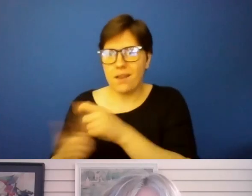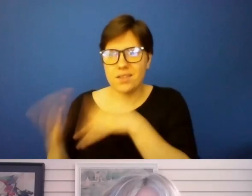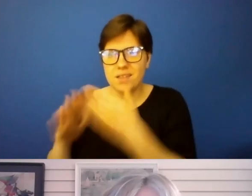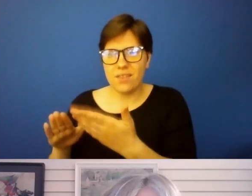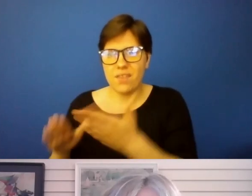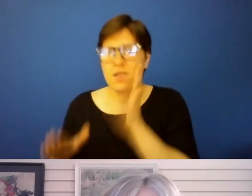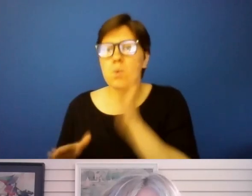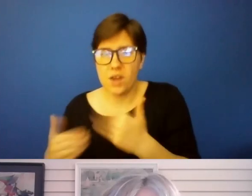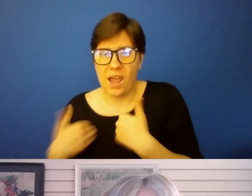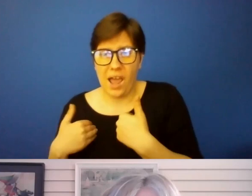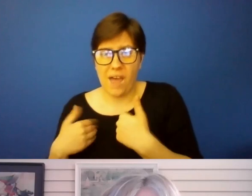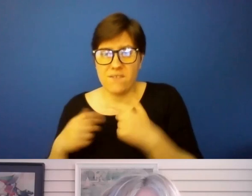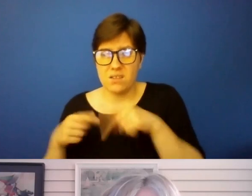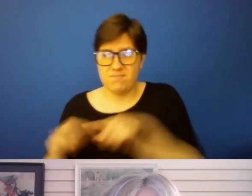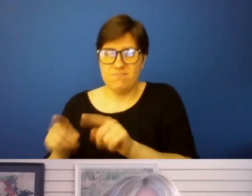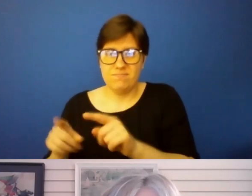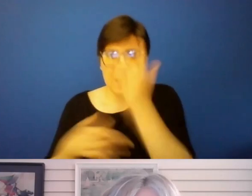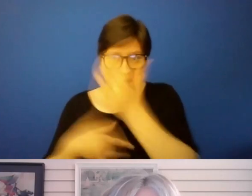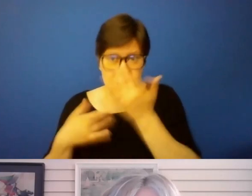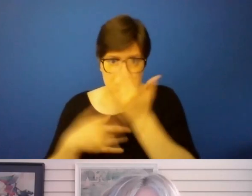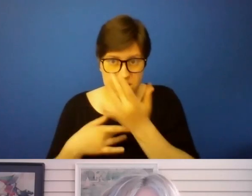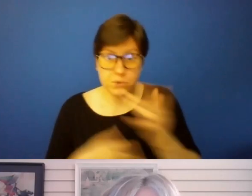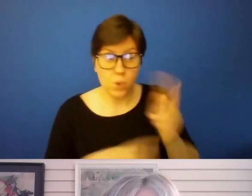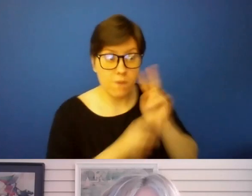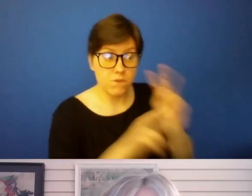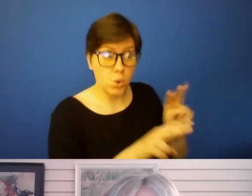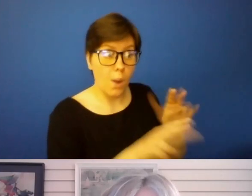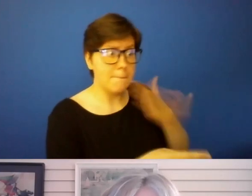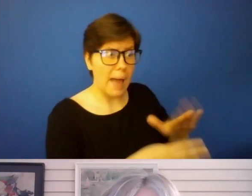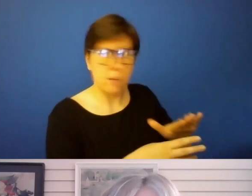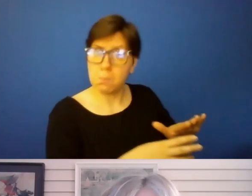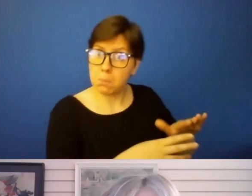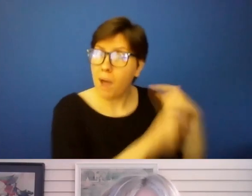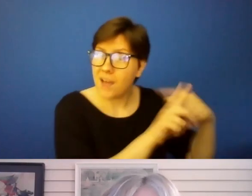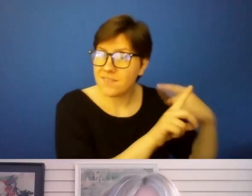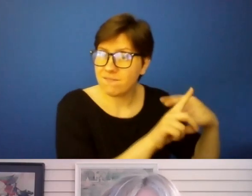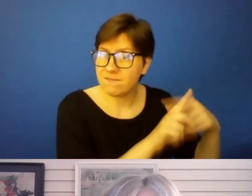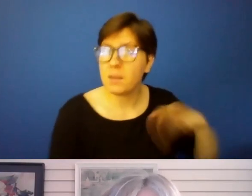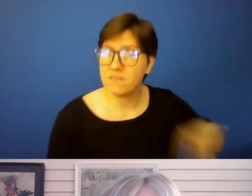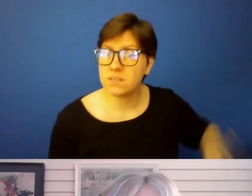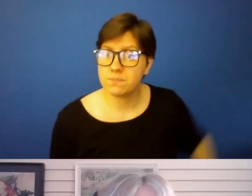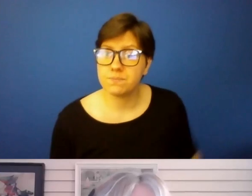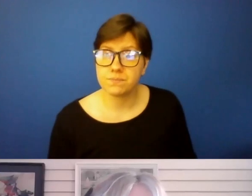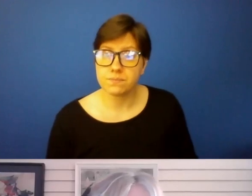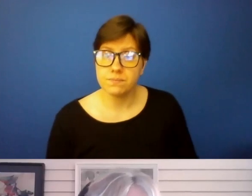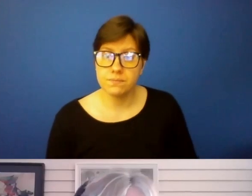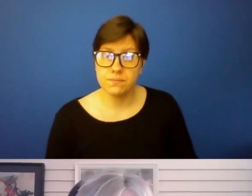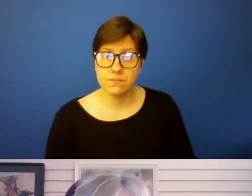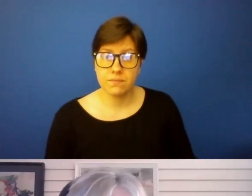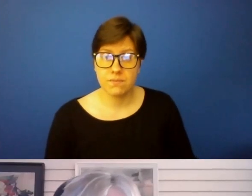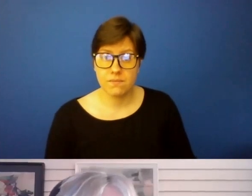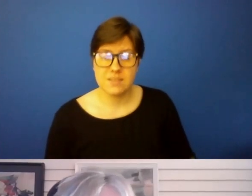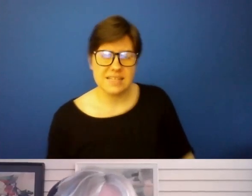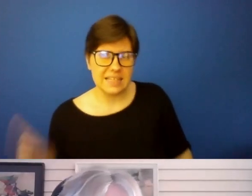have. So they don't view it as a bad thing at all. They view it as a positive, as a benefit. I would just